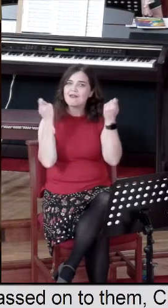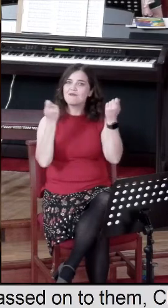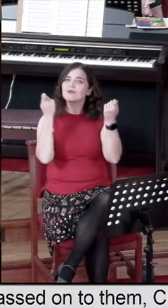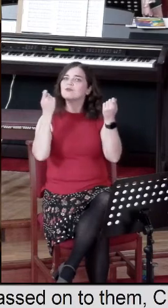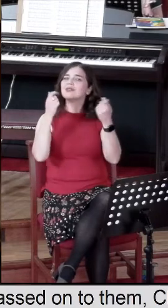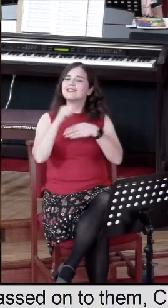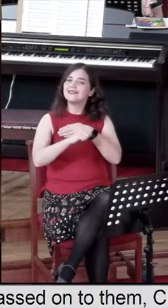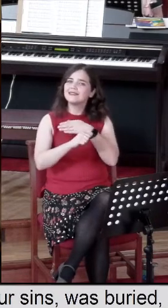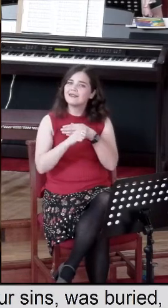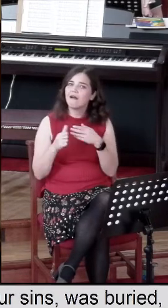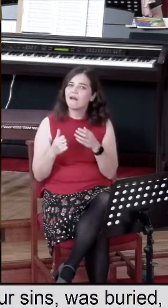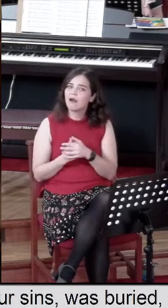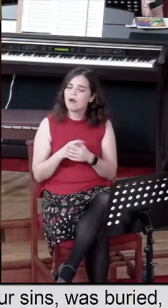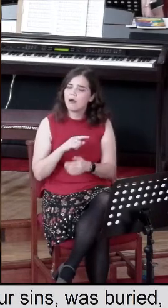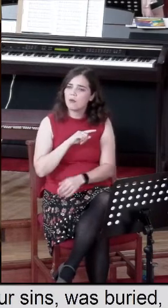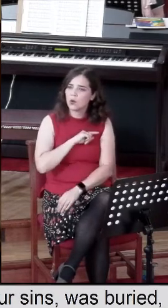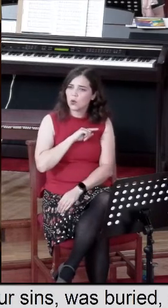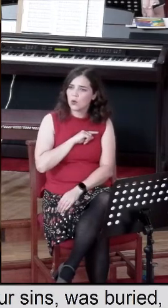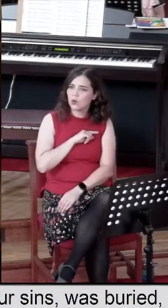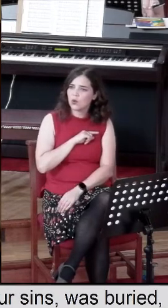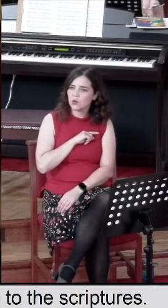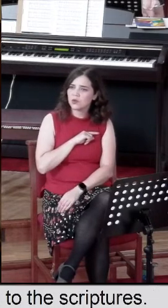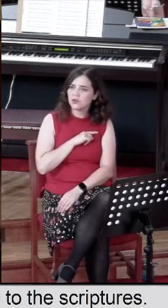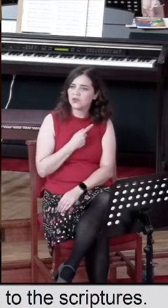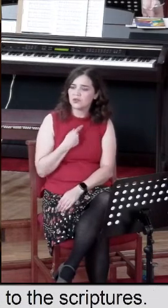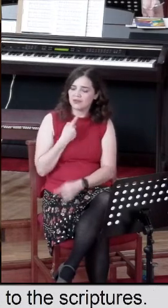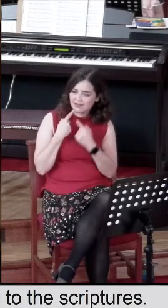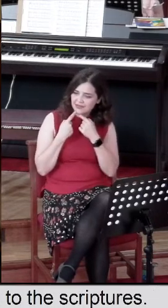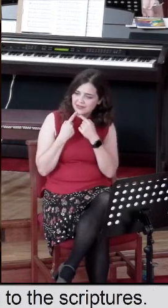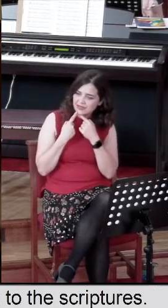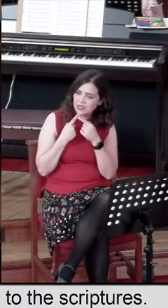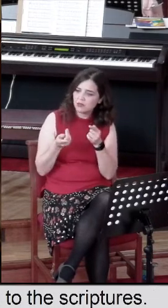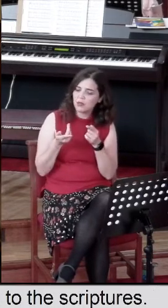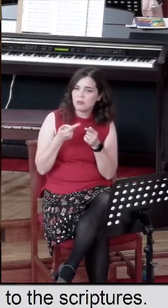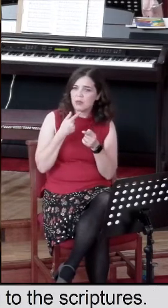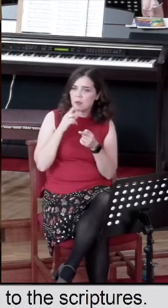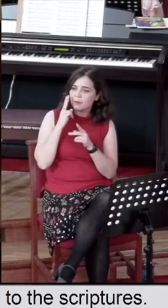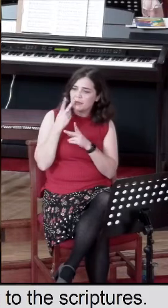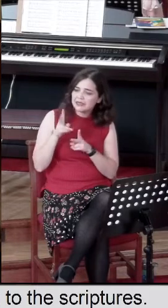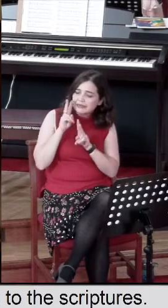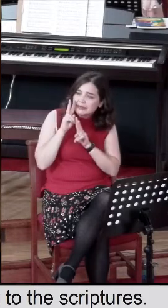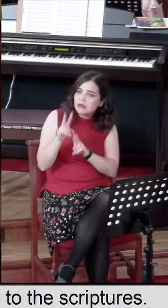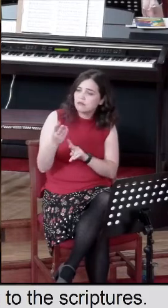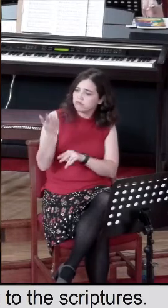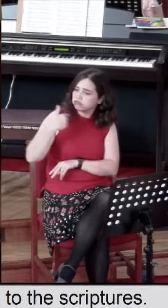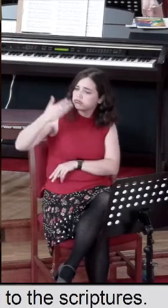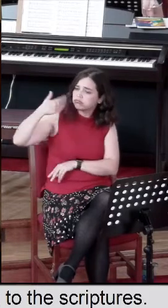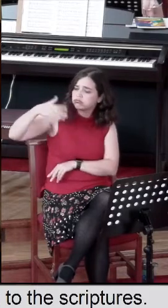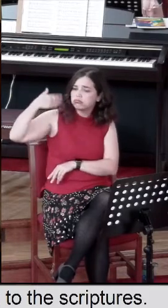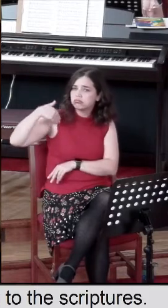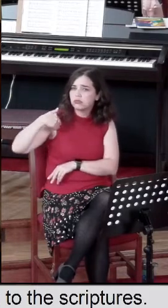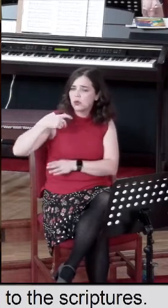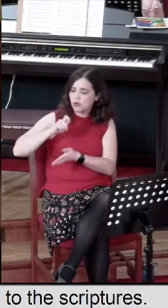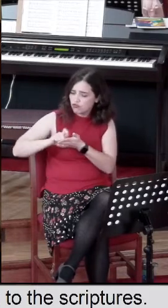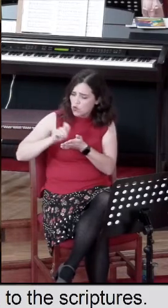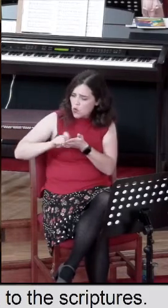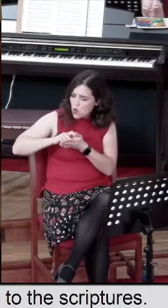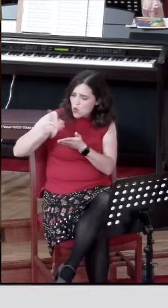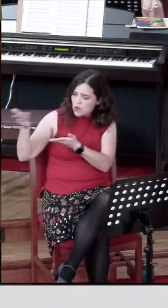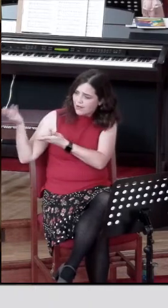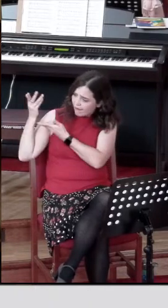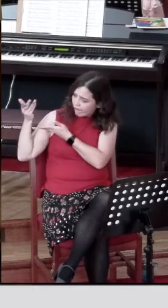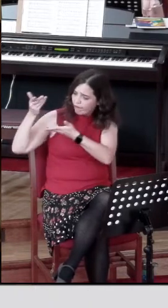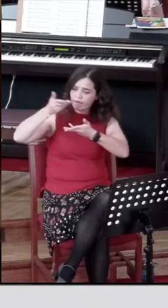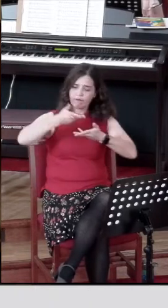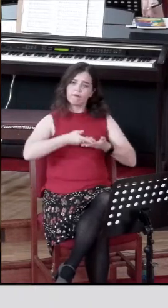Easter because of the apostles' testimony, what they saw, what they wrote down, what we have in the scriptures, so